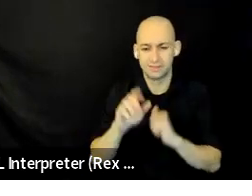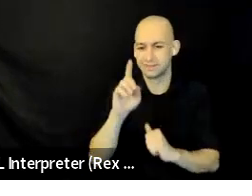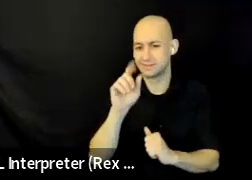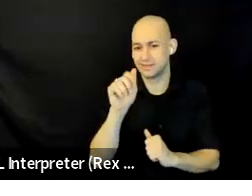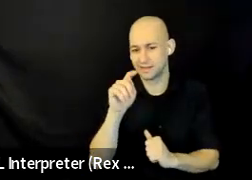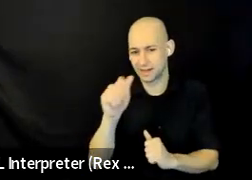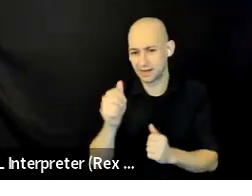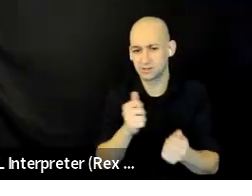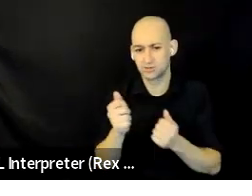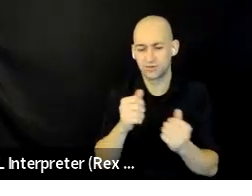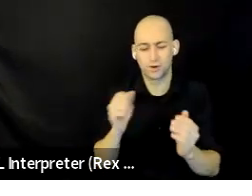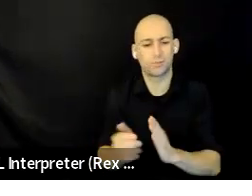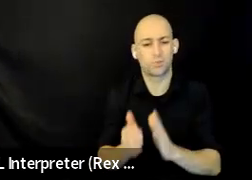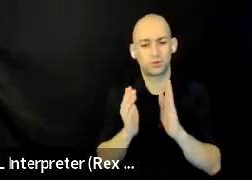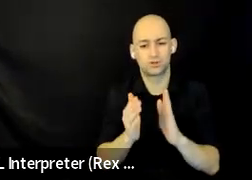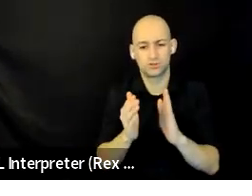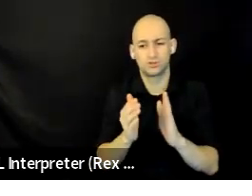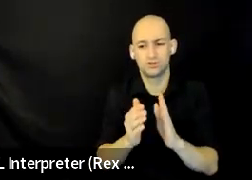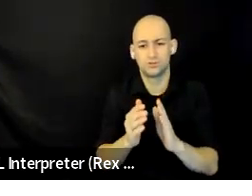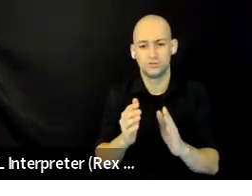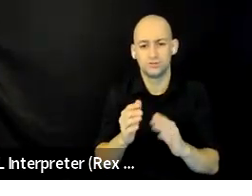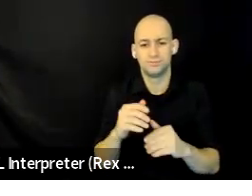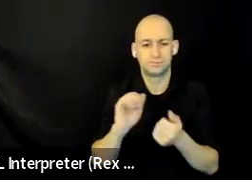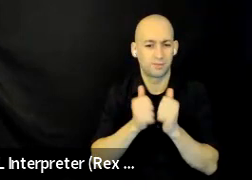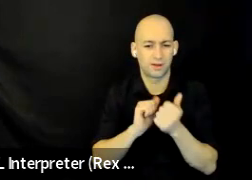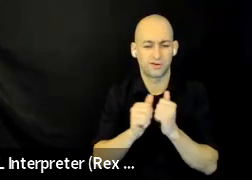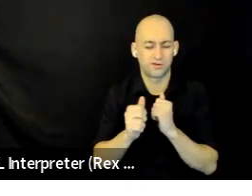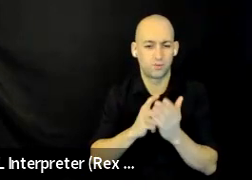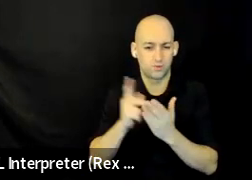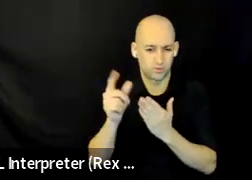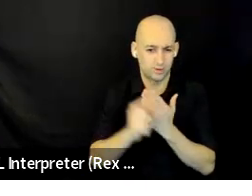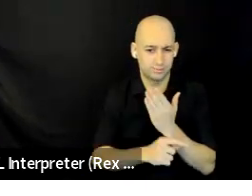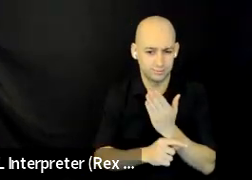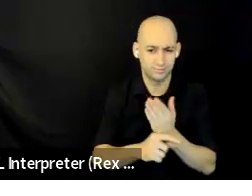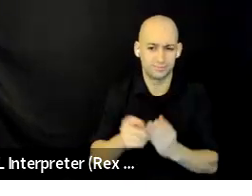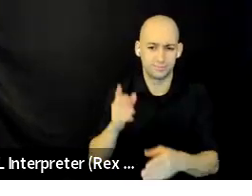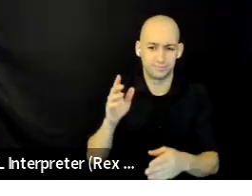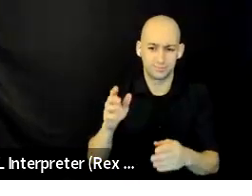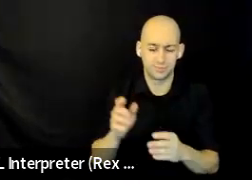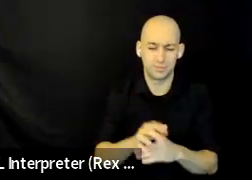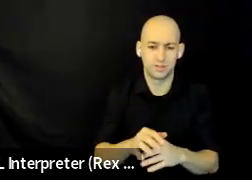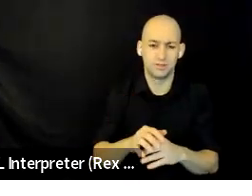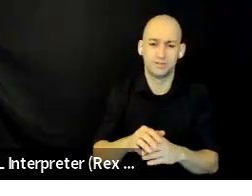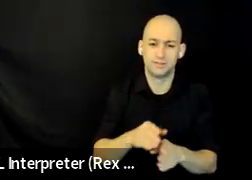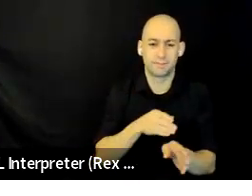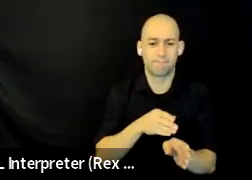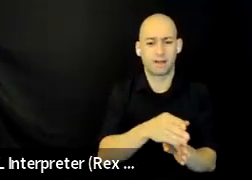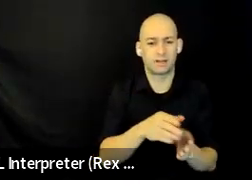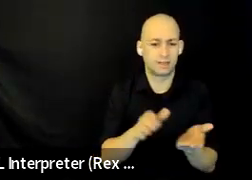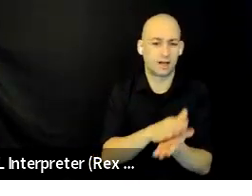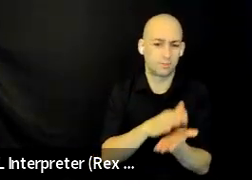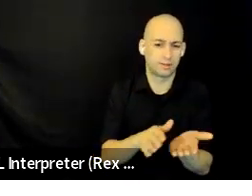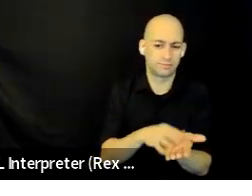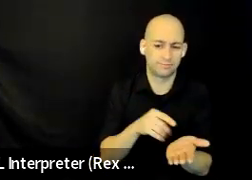and prioritizing projects as part of the competitive programs. The main document includes the purpose of CSIS,